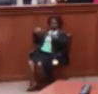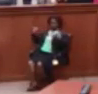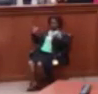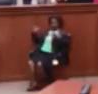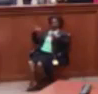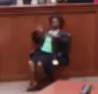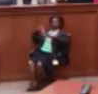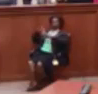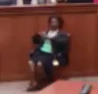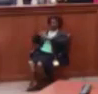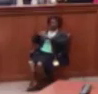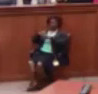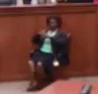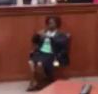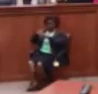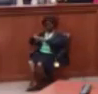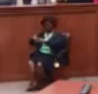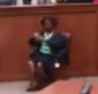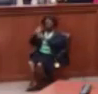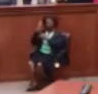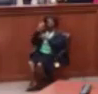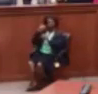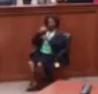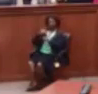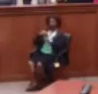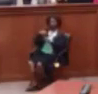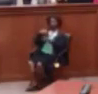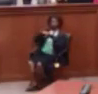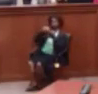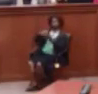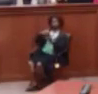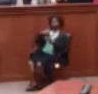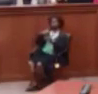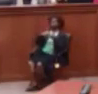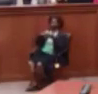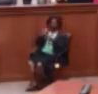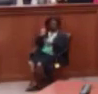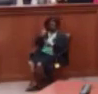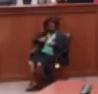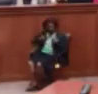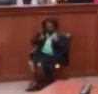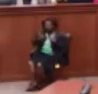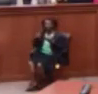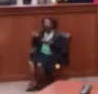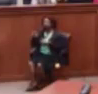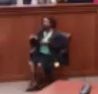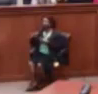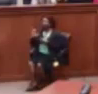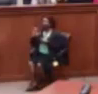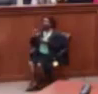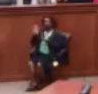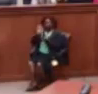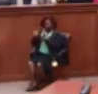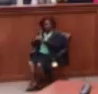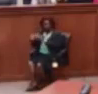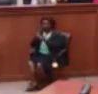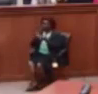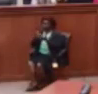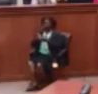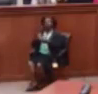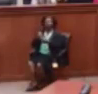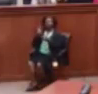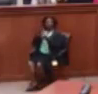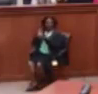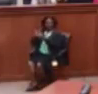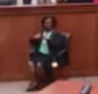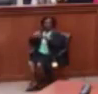gender, regardless of their ethnicity, that everyone has equal access to high quality dual enrollment education, regardless of